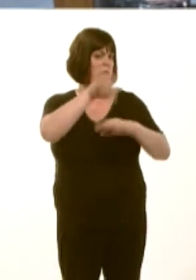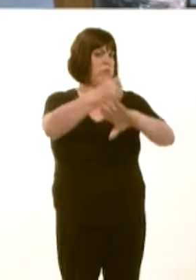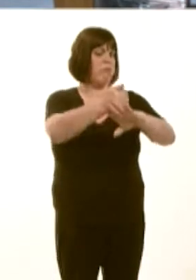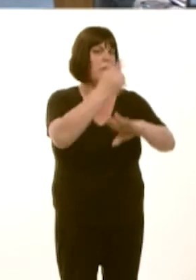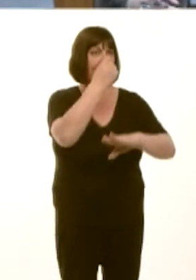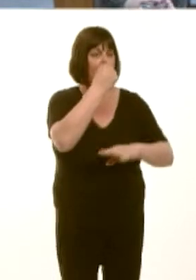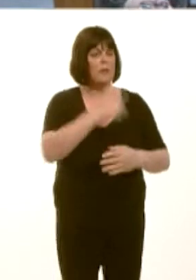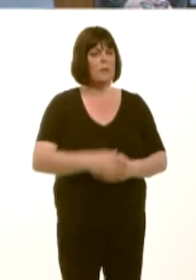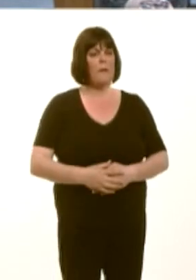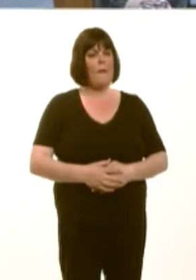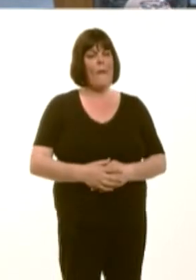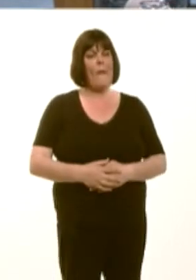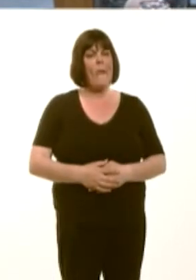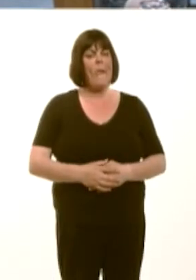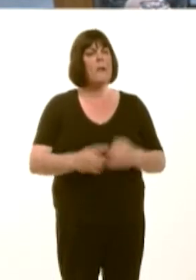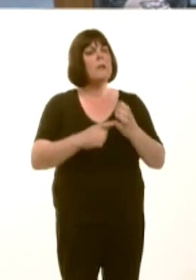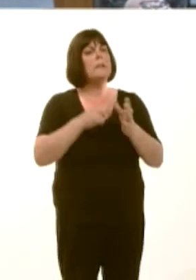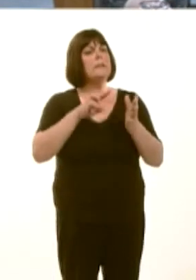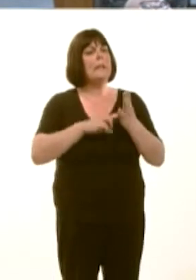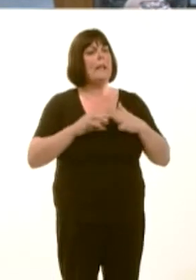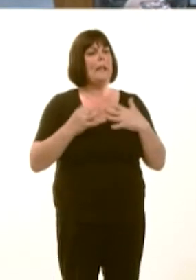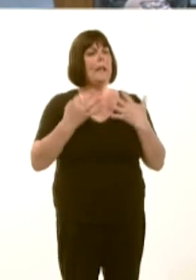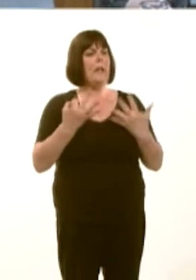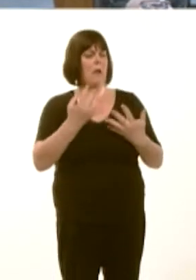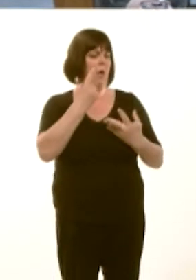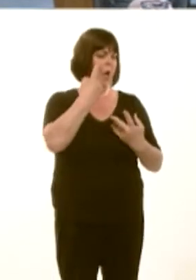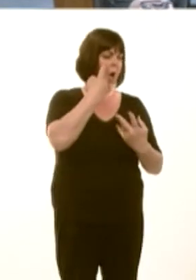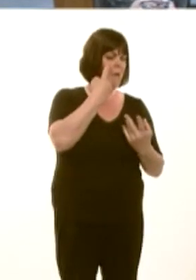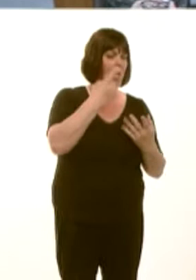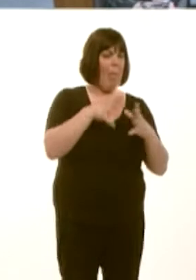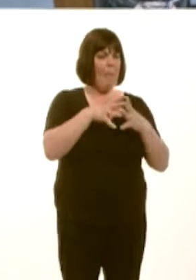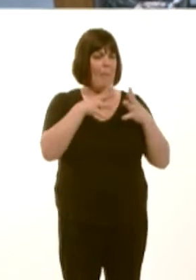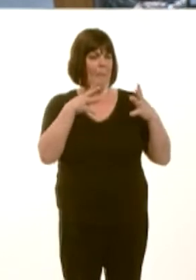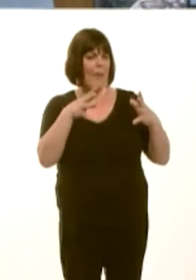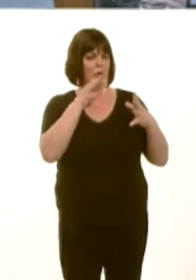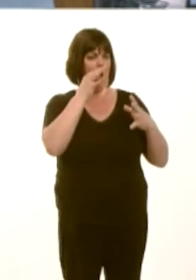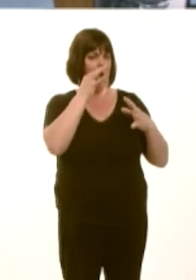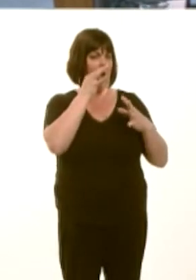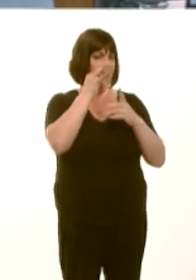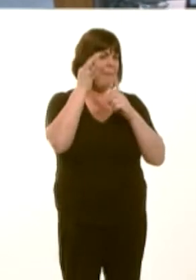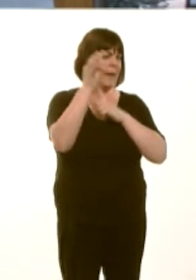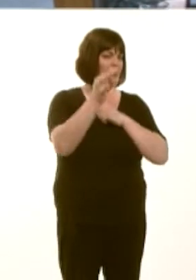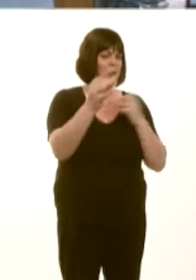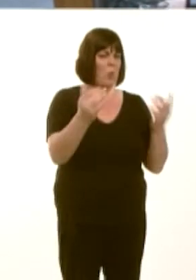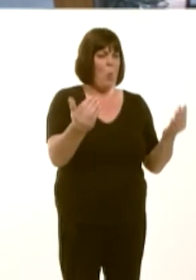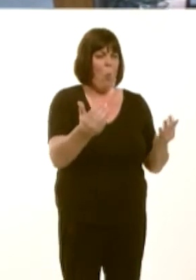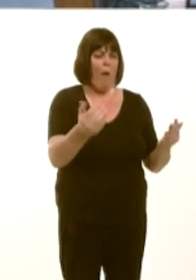the major applications would actually be located, and then to try and